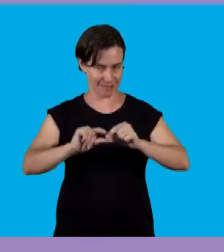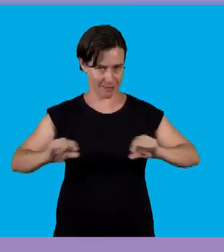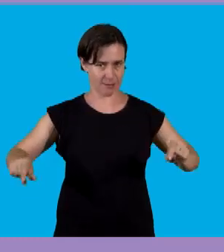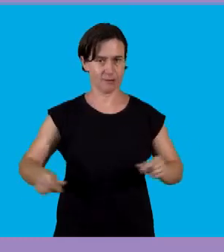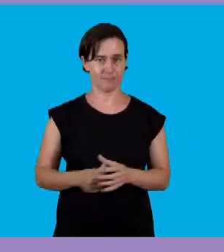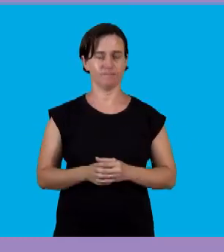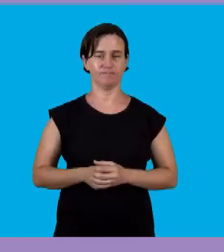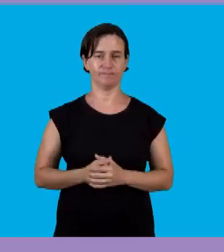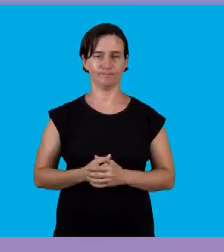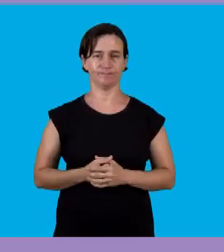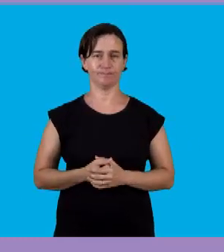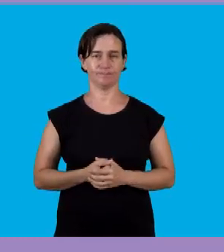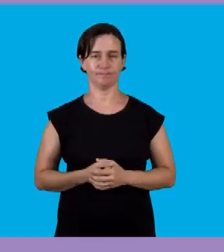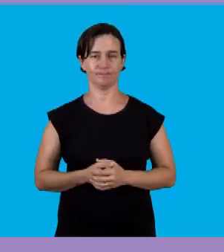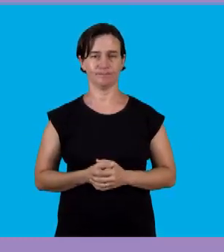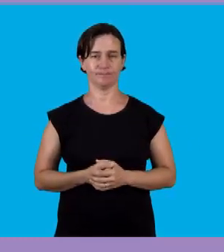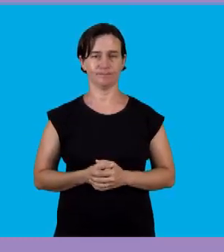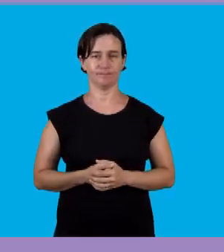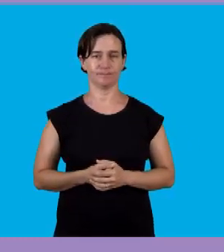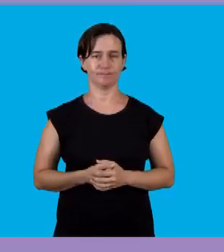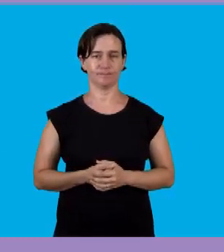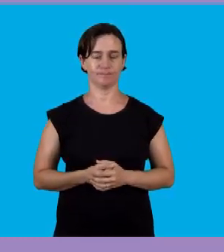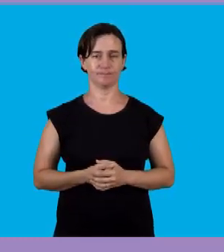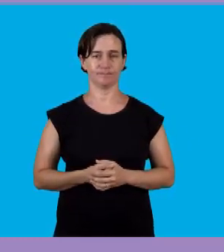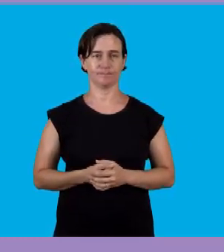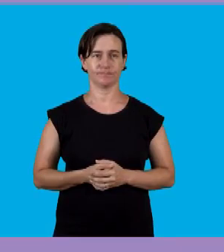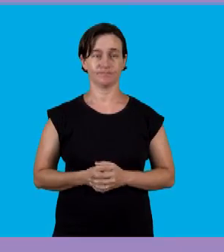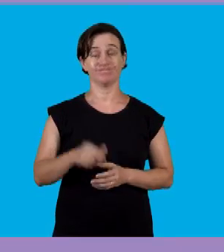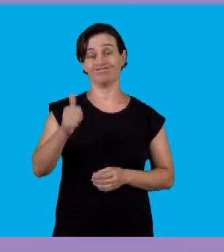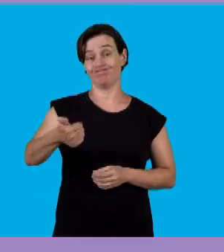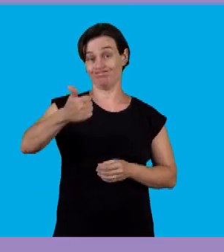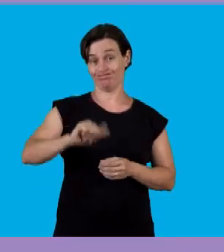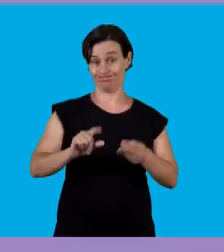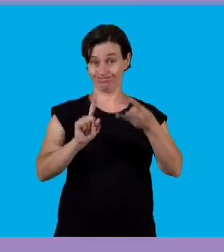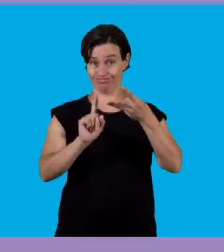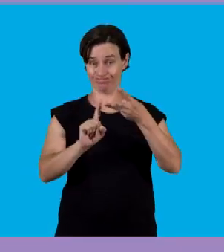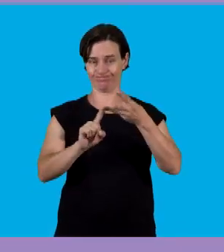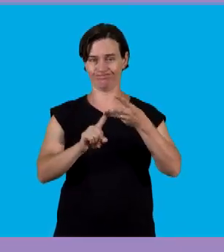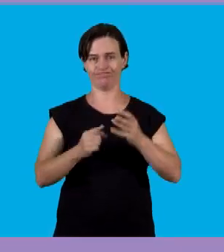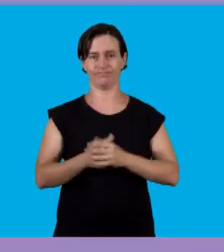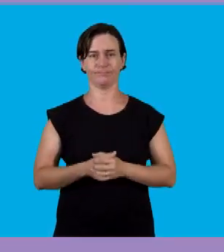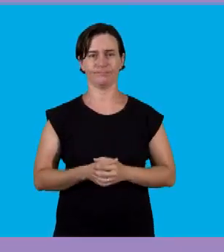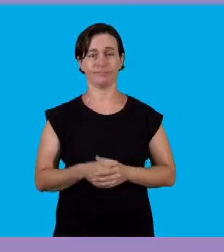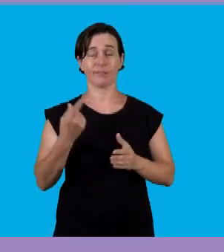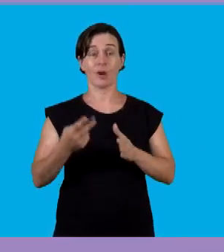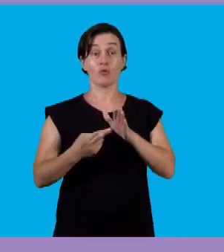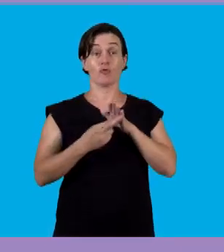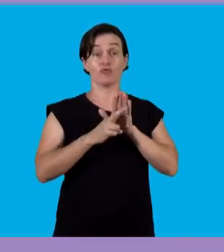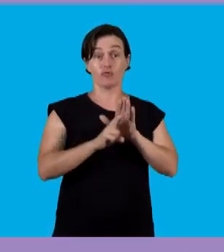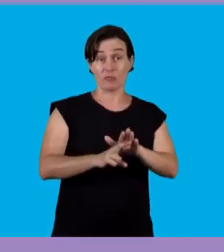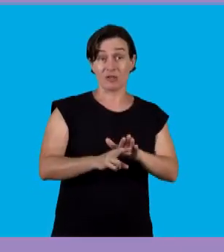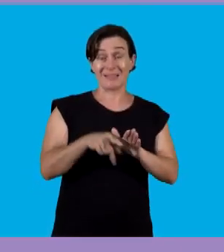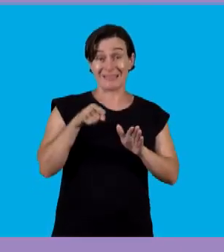from our table as well. Let's move on to the next question. So it says there,